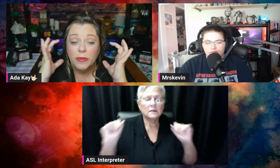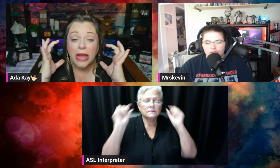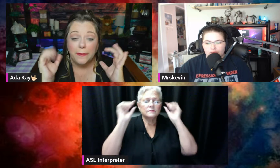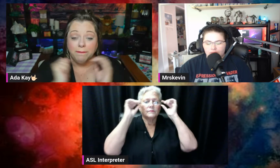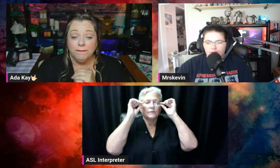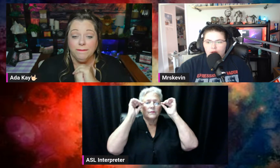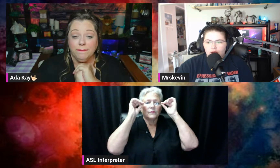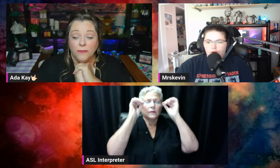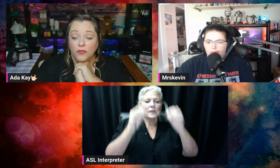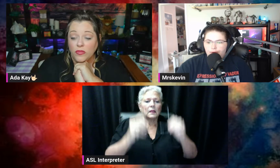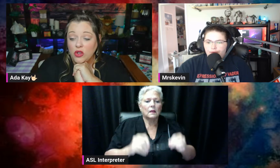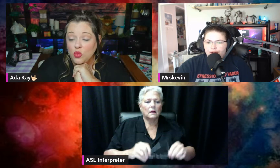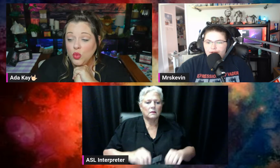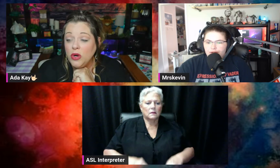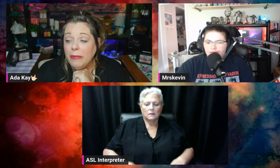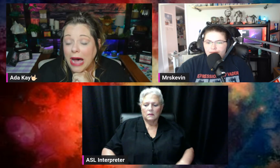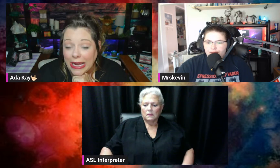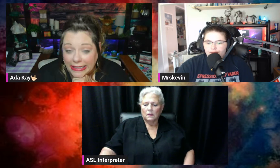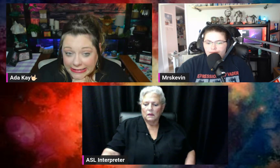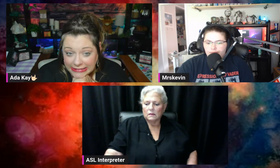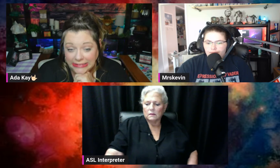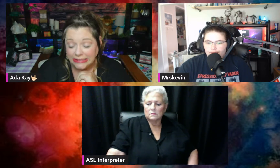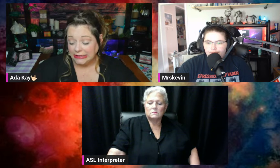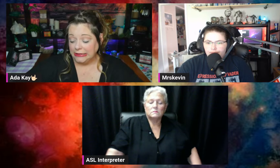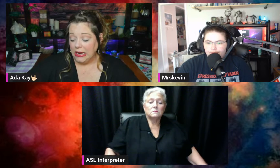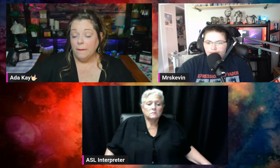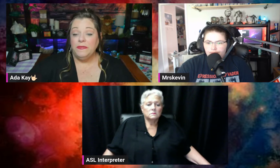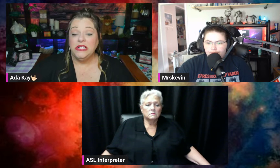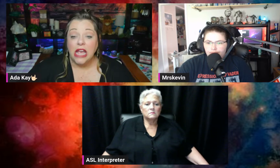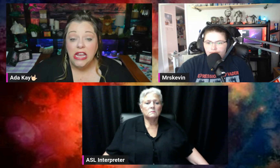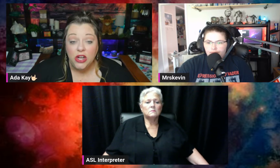No, ribeye. Oh, perfect. Ribeye.